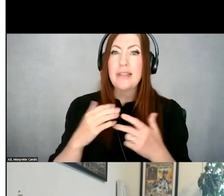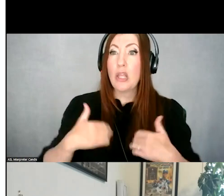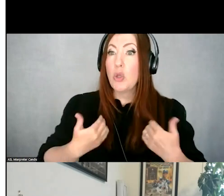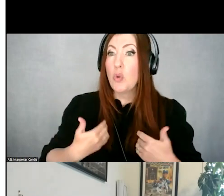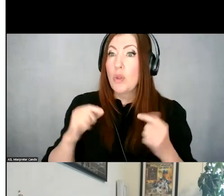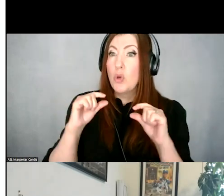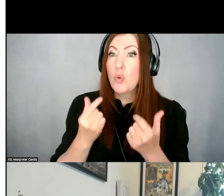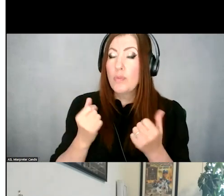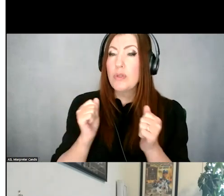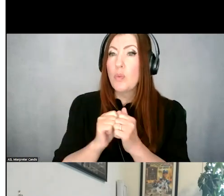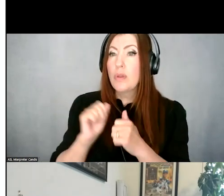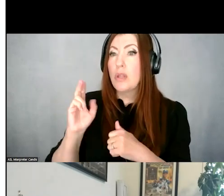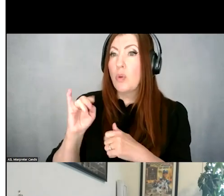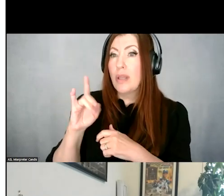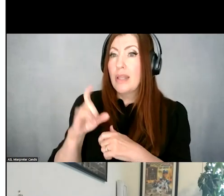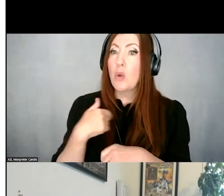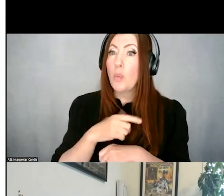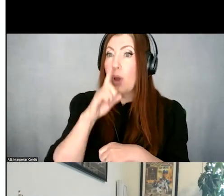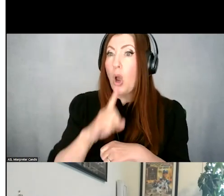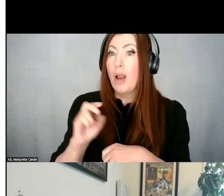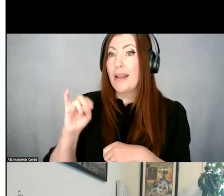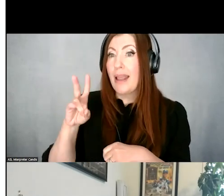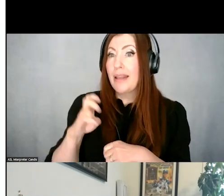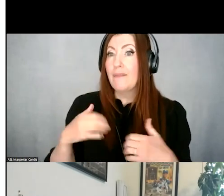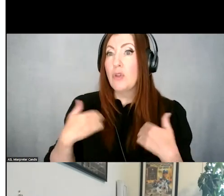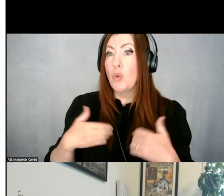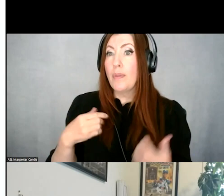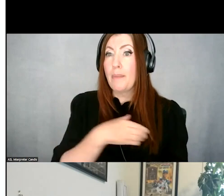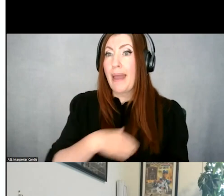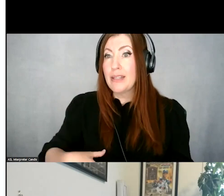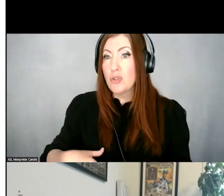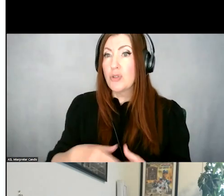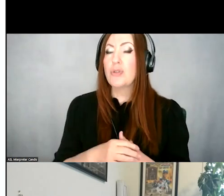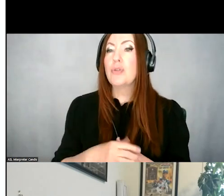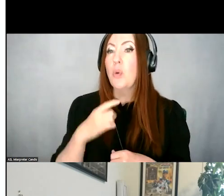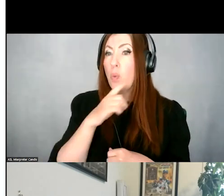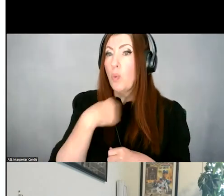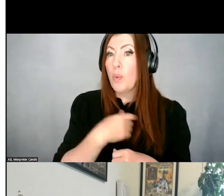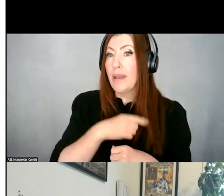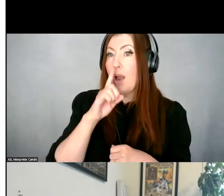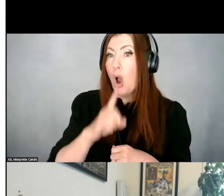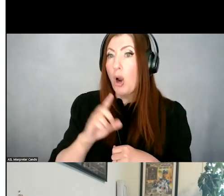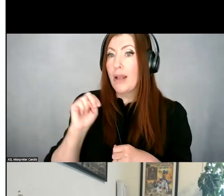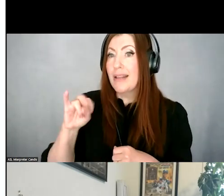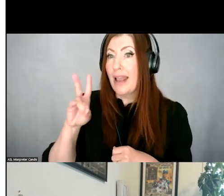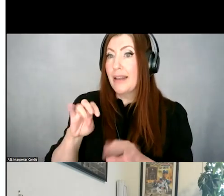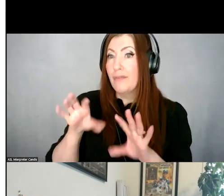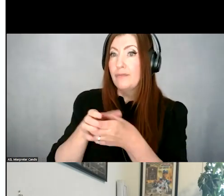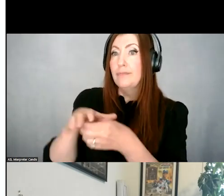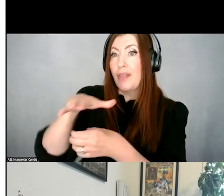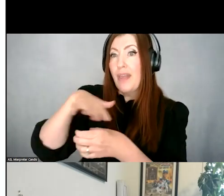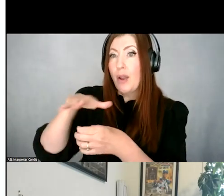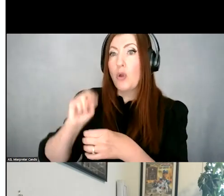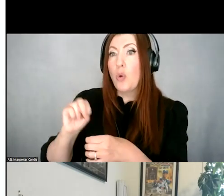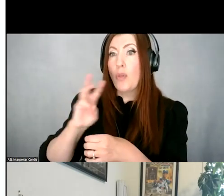with Unity, the We Are Native Youth Ambassadors. And We Are Native is something that's housed at the Northwest Portland